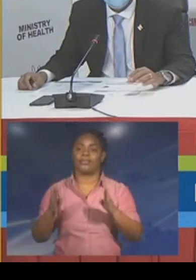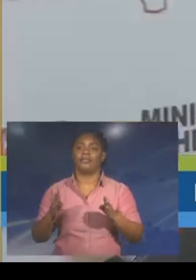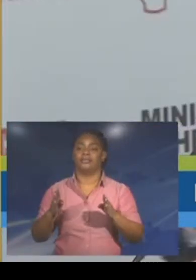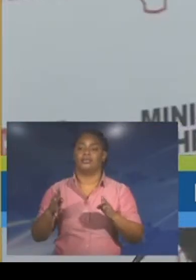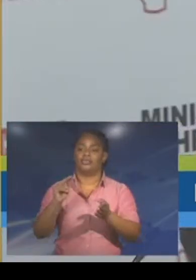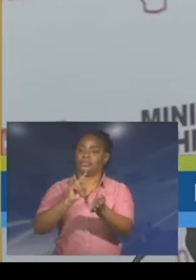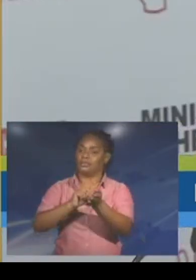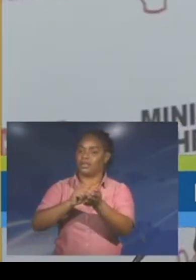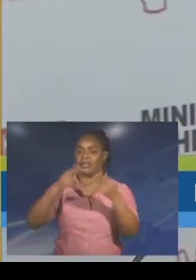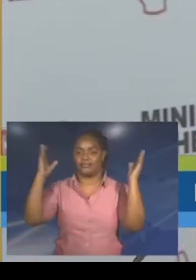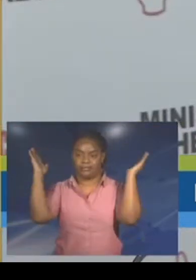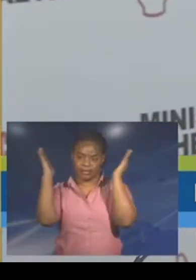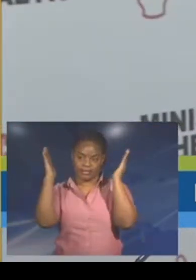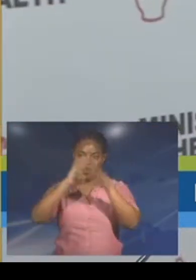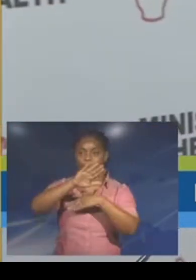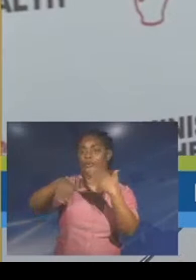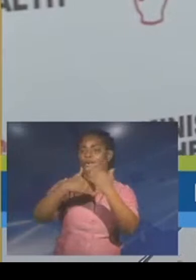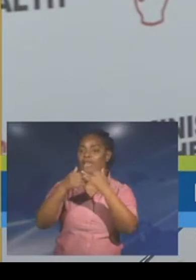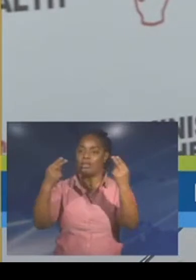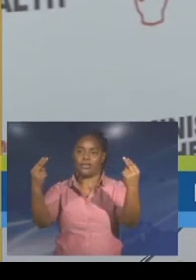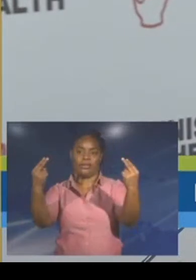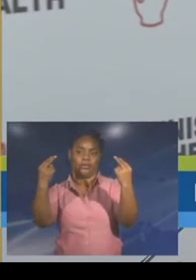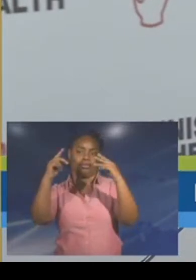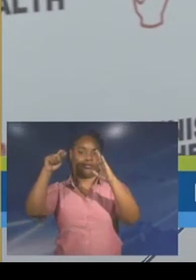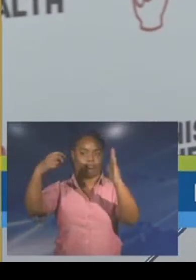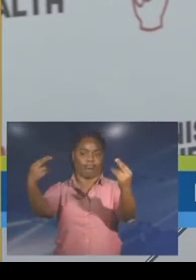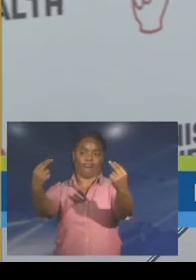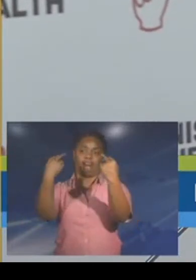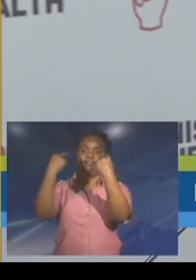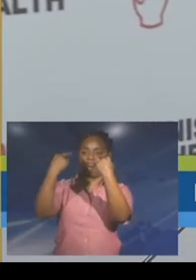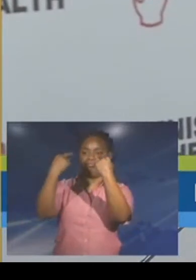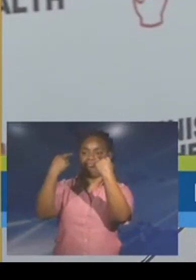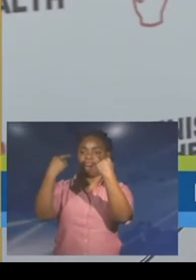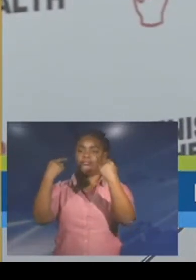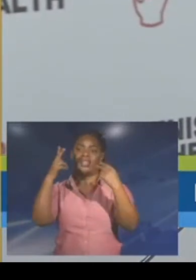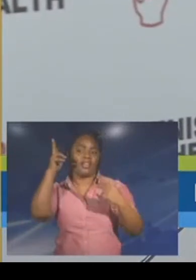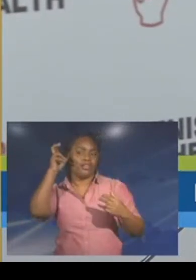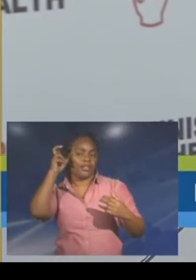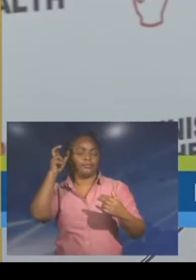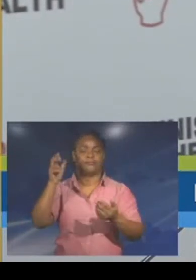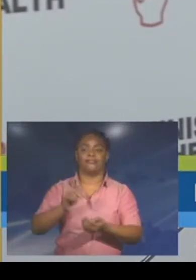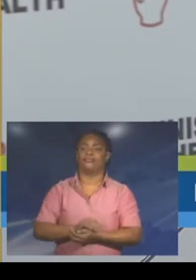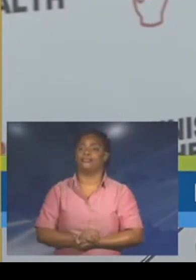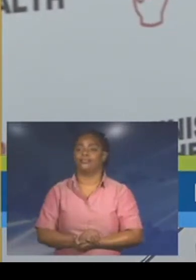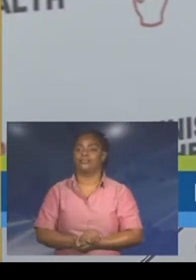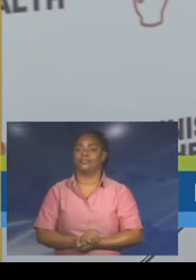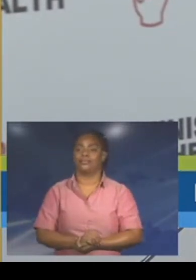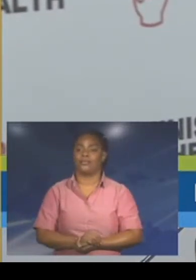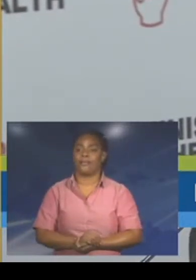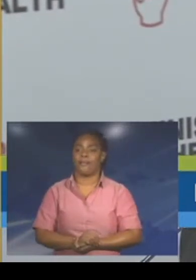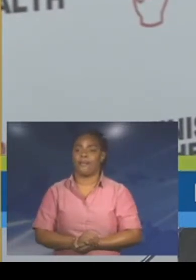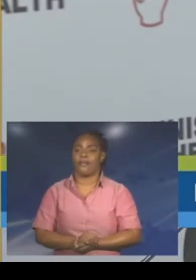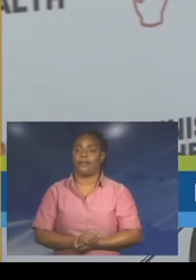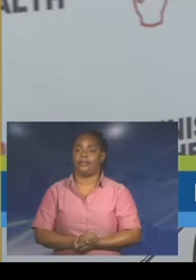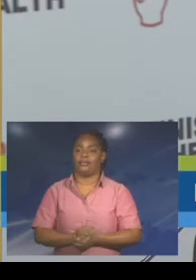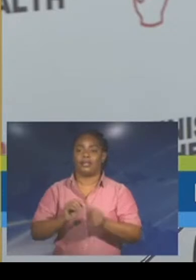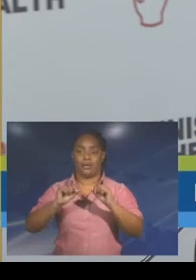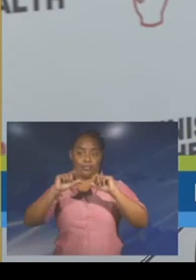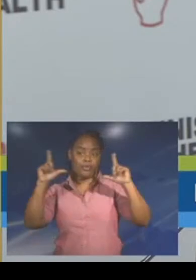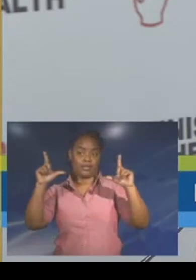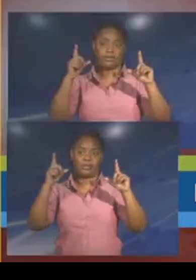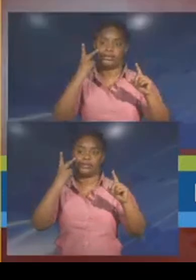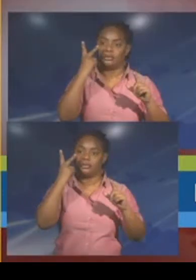Hines, members of the media, members of the viewing and listening public. So the COVID-19 dashboard, if I could have that one up, please. As of the 5th of